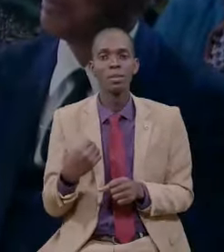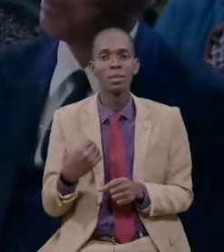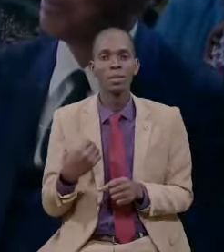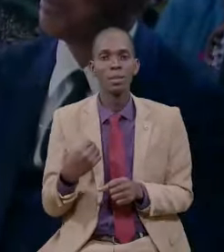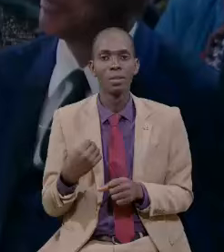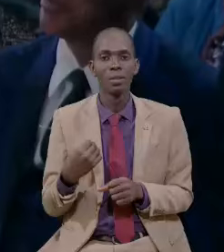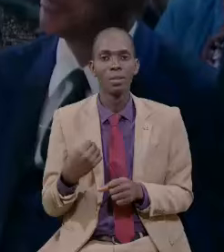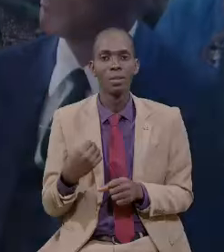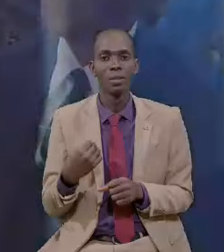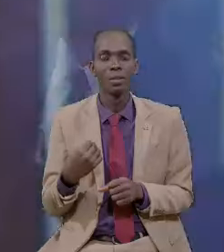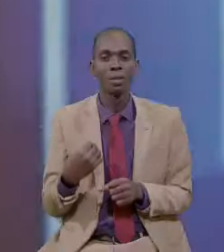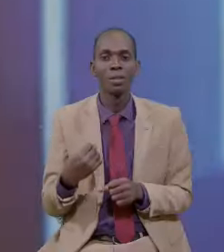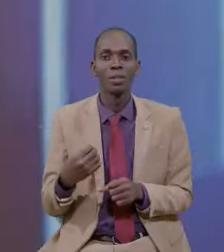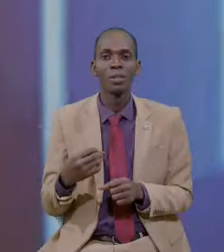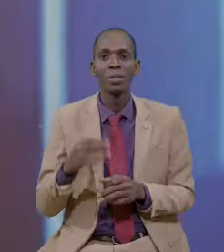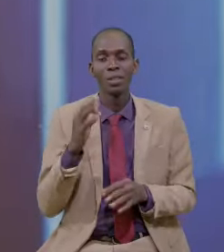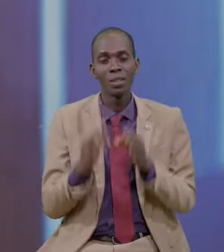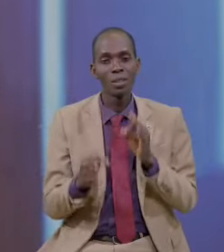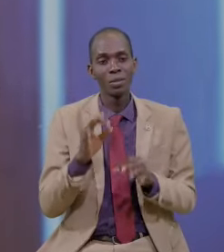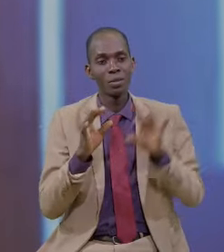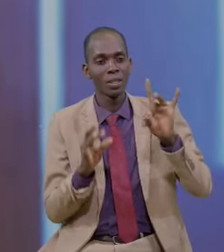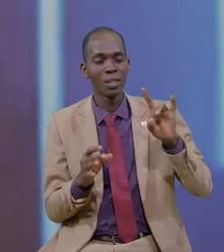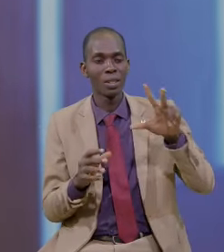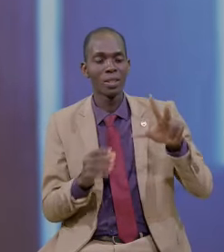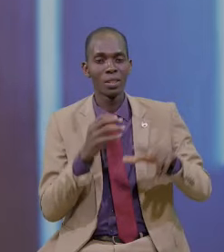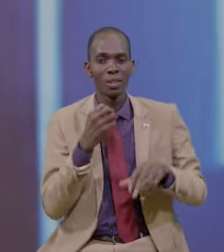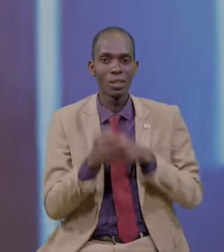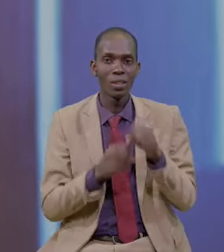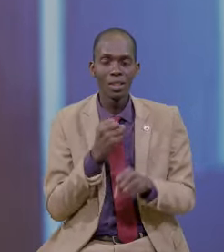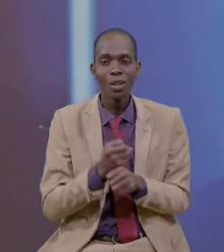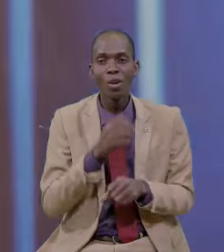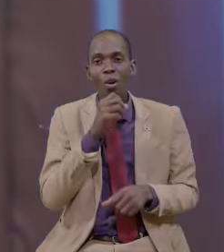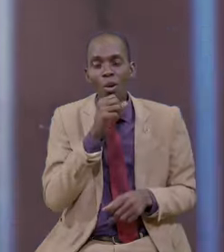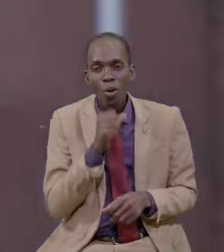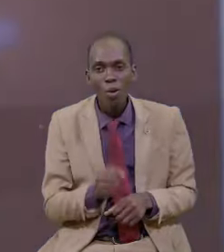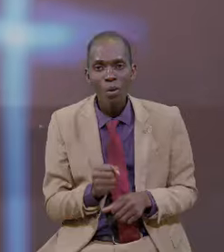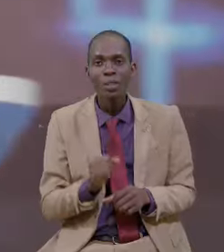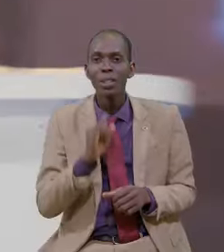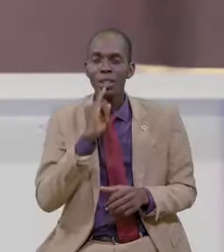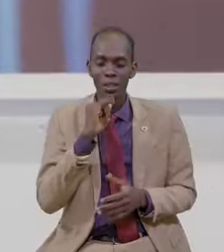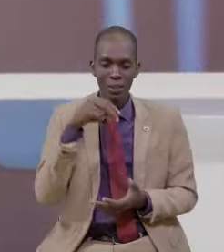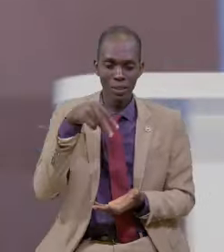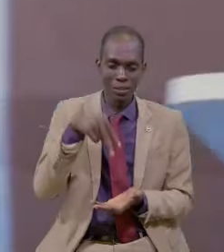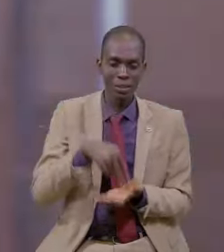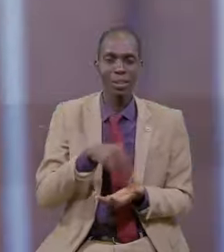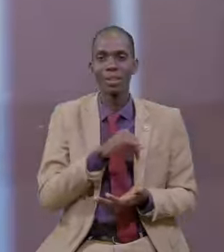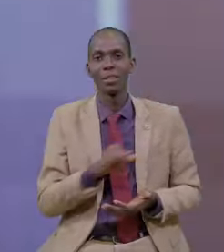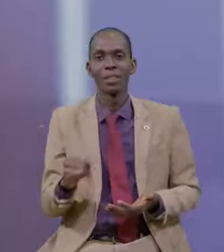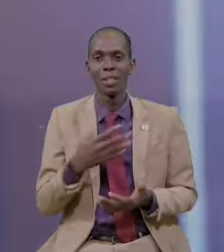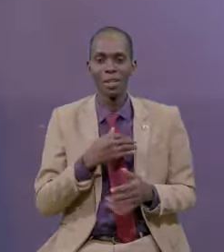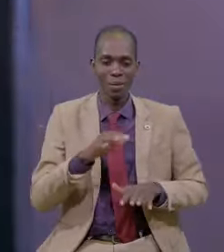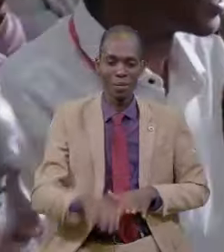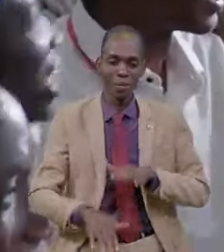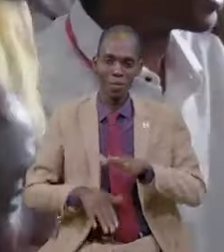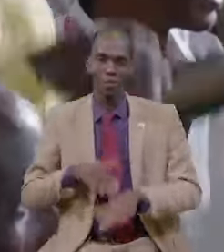the 83-year-old man is standing like I'm standing now, is walking like I'm